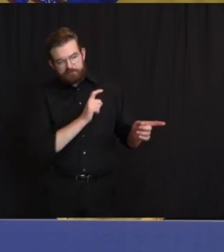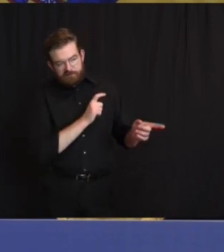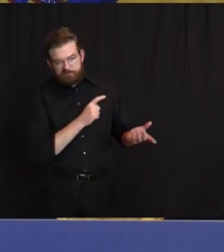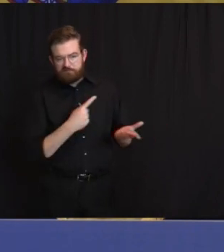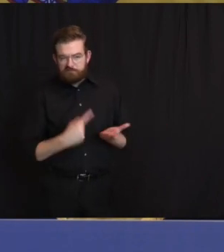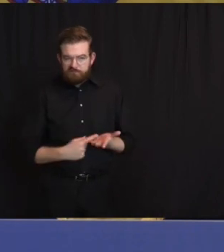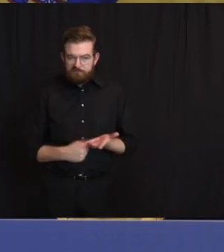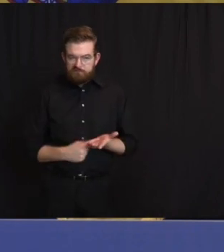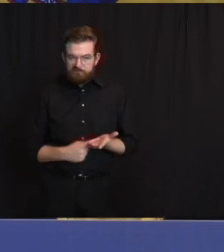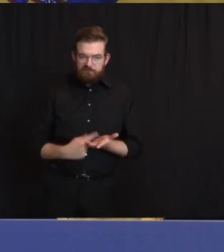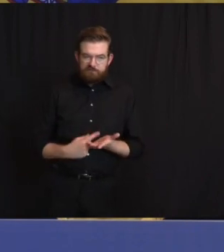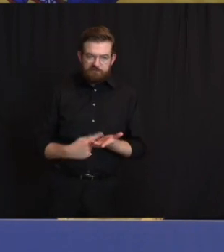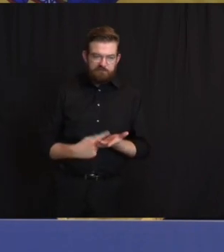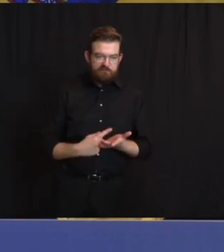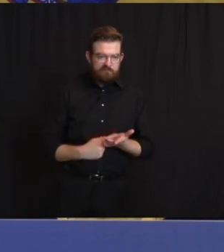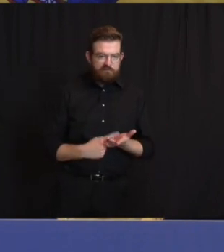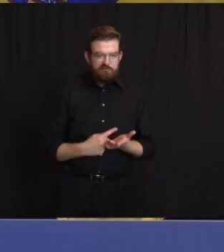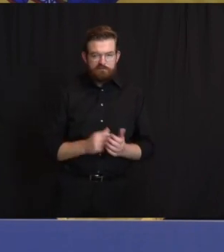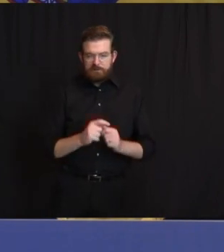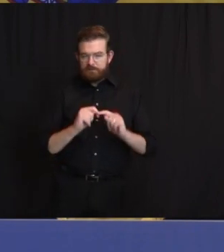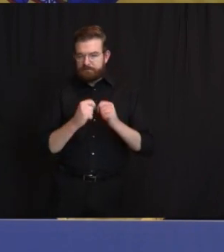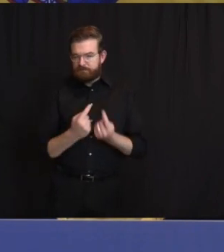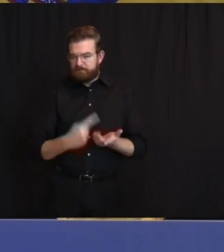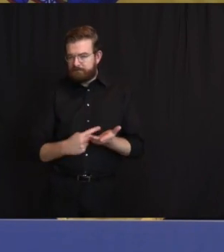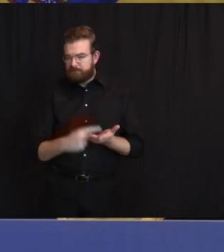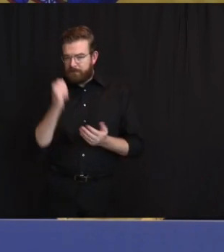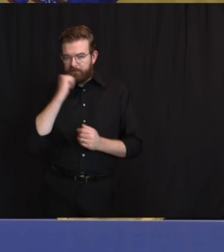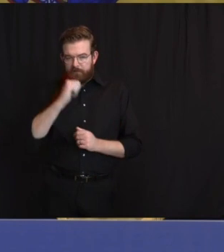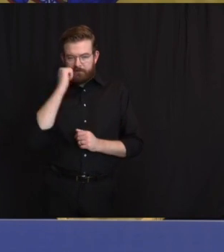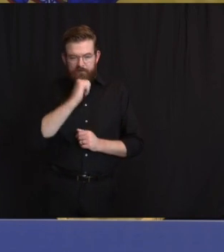team every day before we come out here.